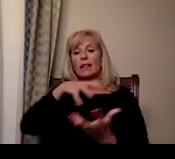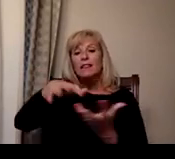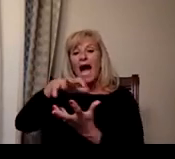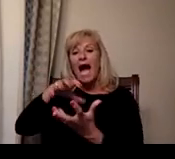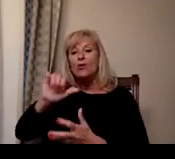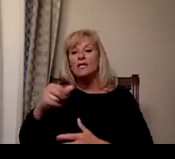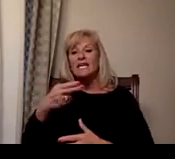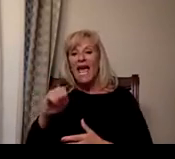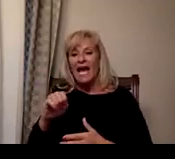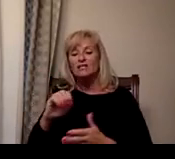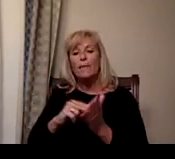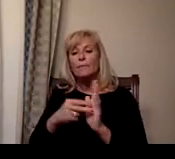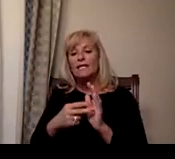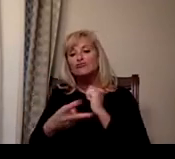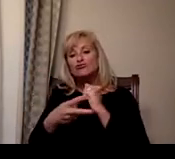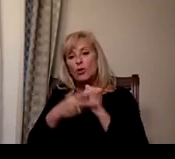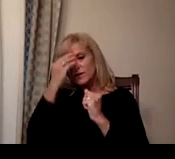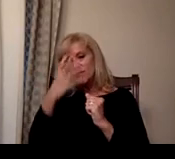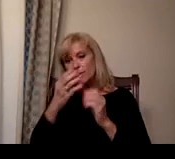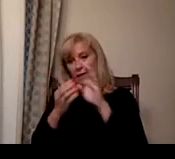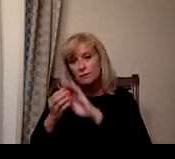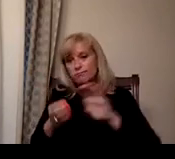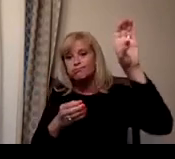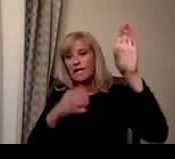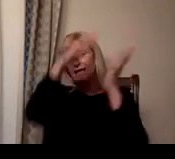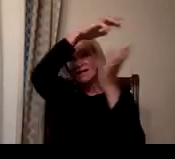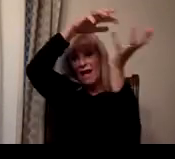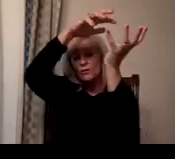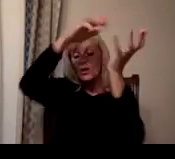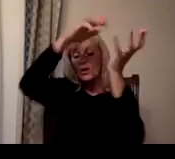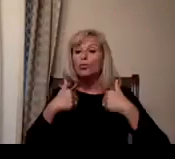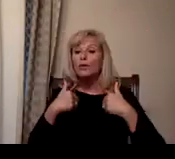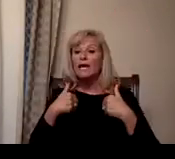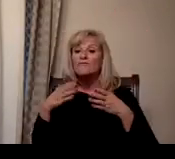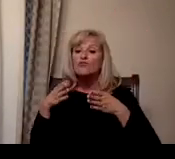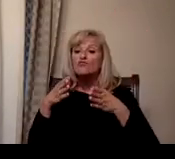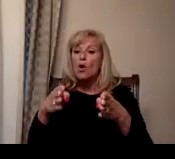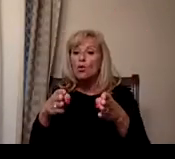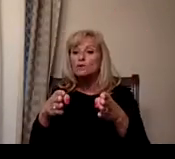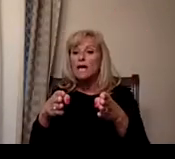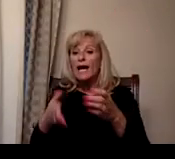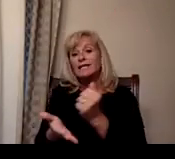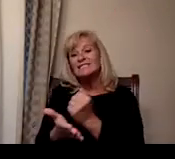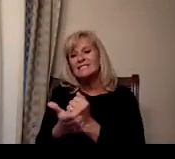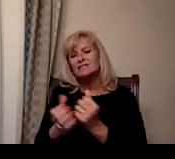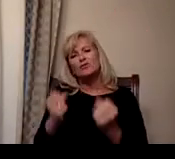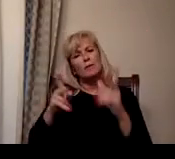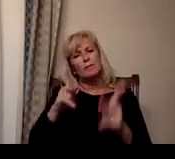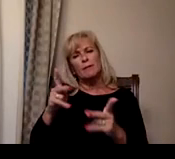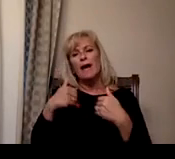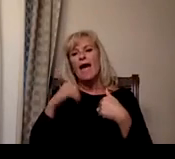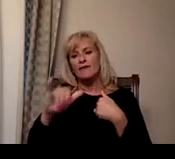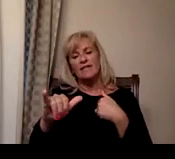storing anything in the cloud. We have Roadside Assistance, which is a service that so many people have.